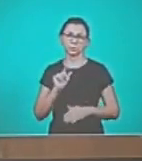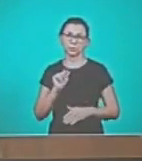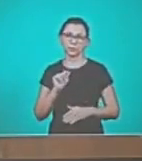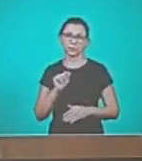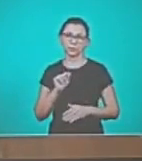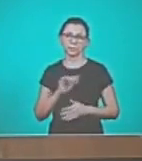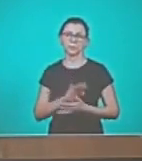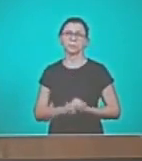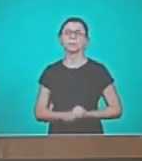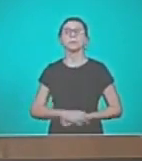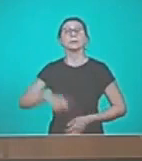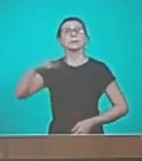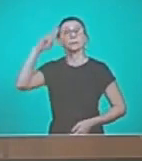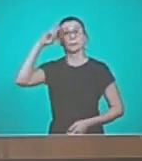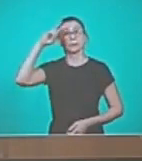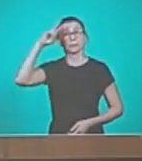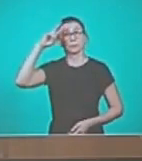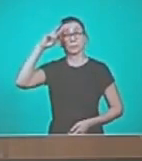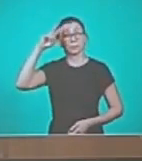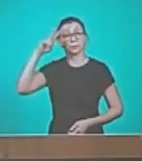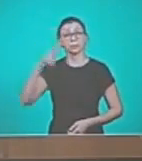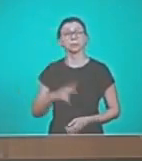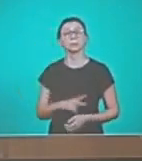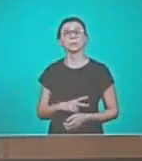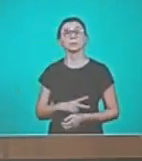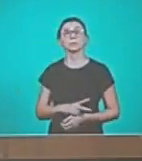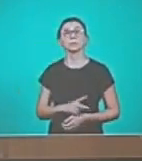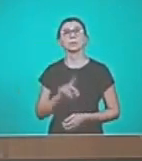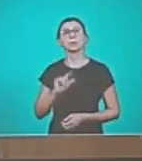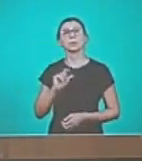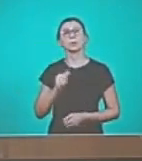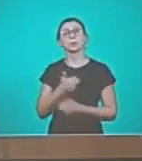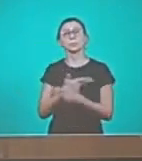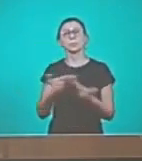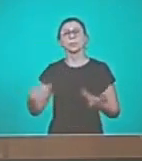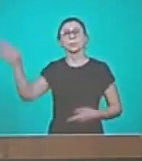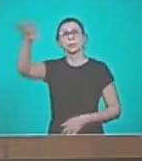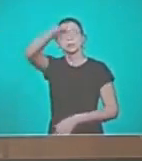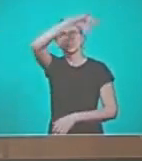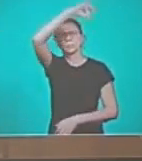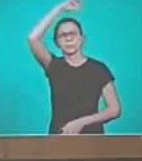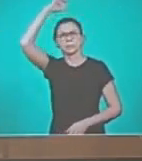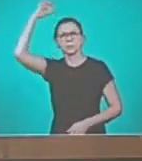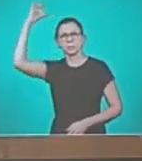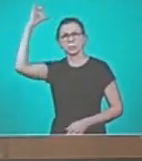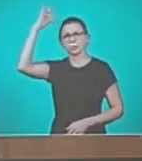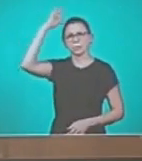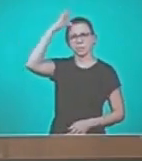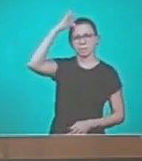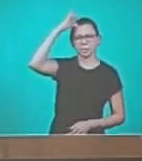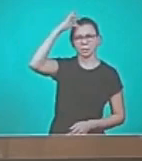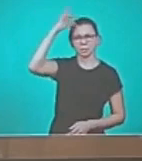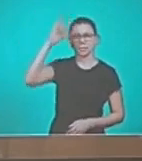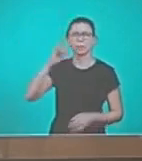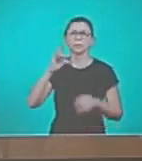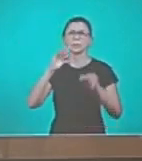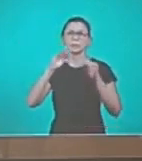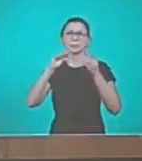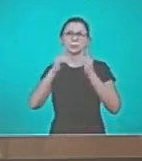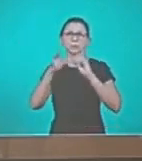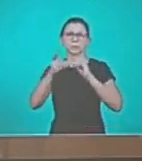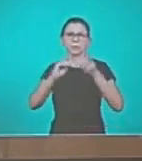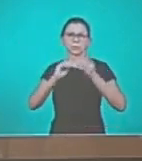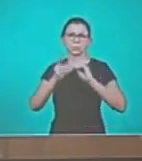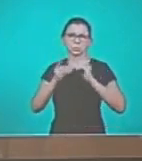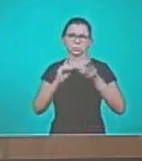topic. I'd like to remember that what is from the Holy Spirit is didactic. It is the